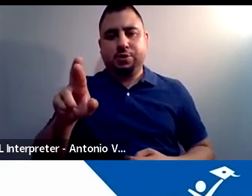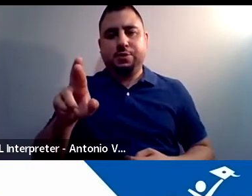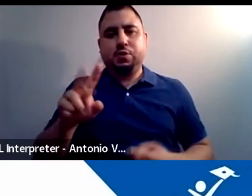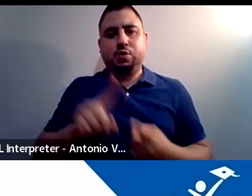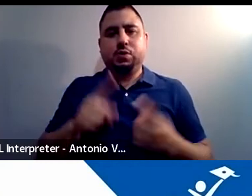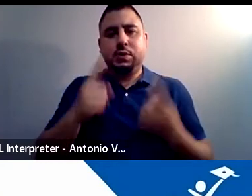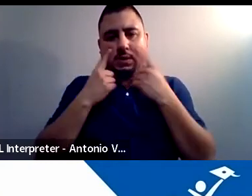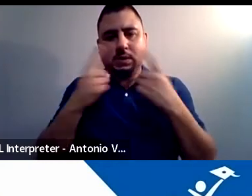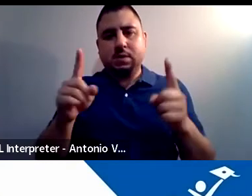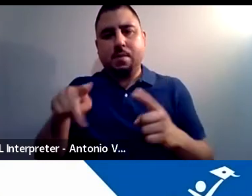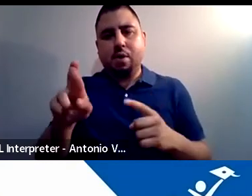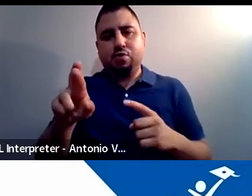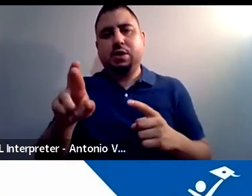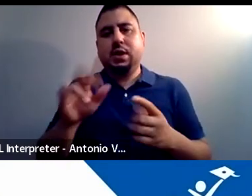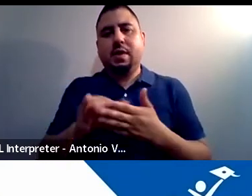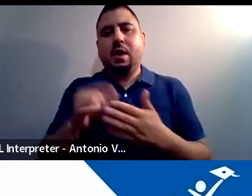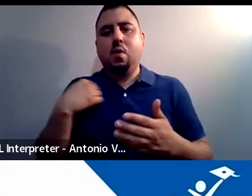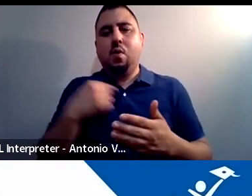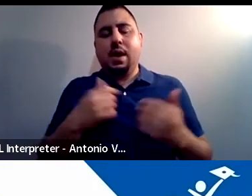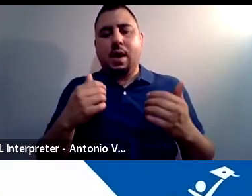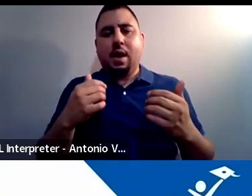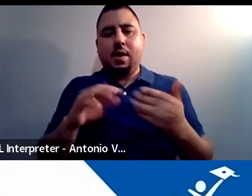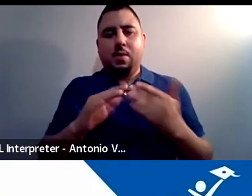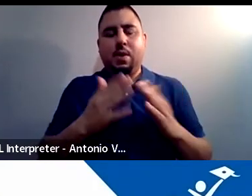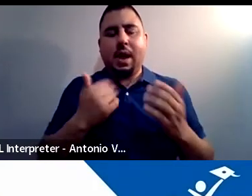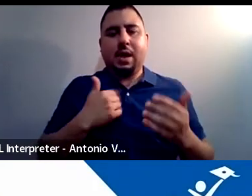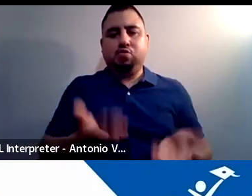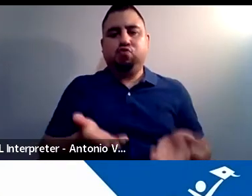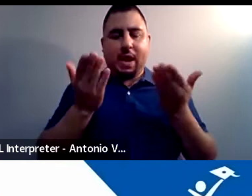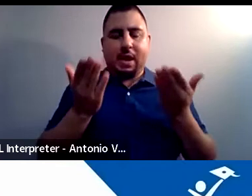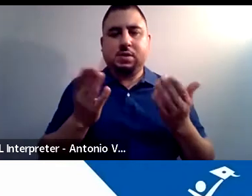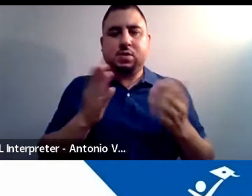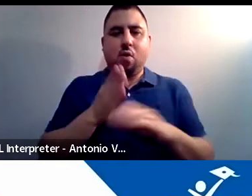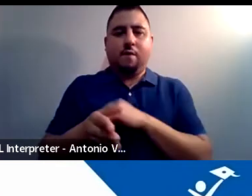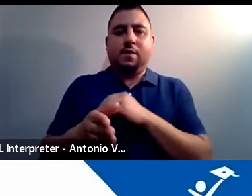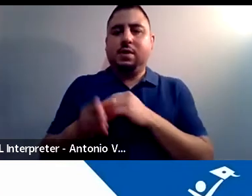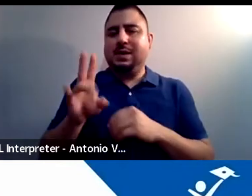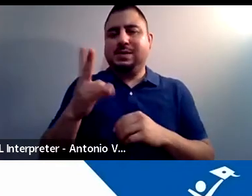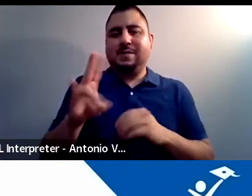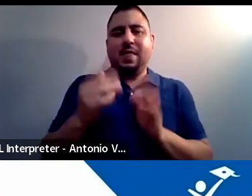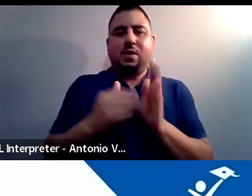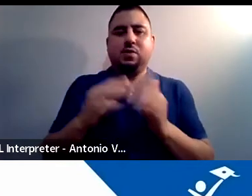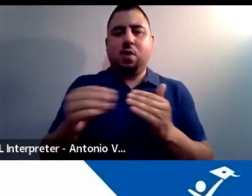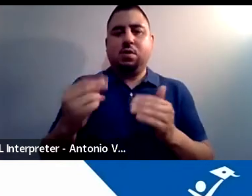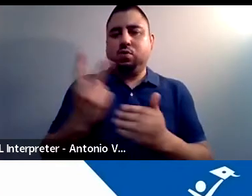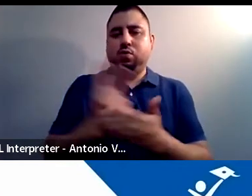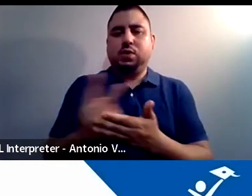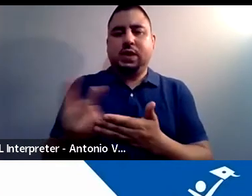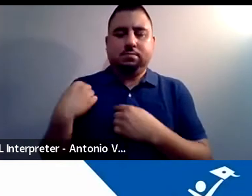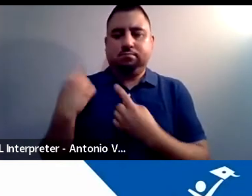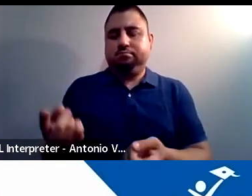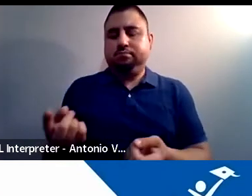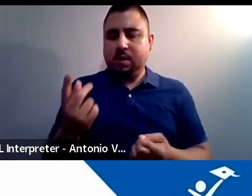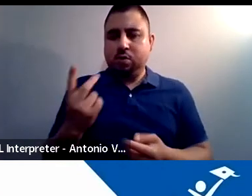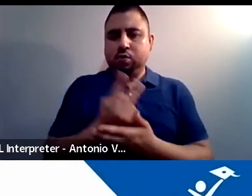to the success of the Pointer Ridge that we as a community has raised over $17,000 in the past 2 weeks.